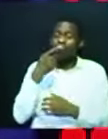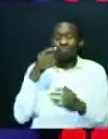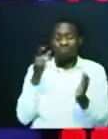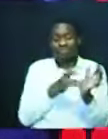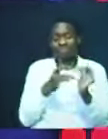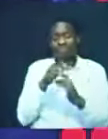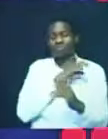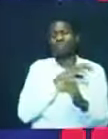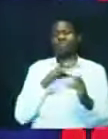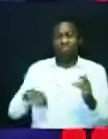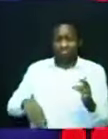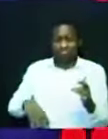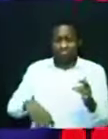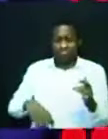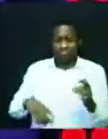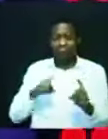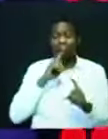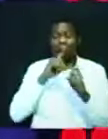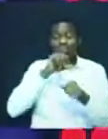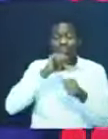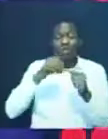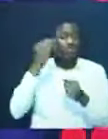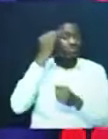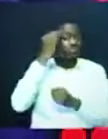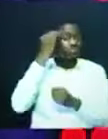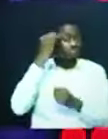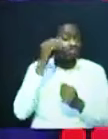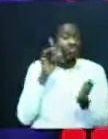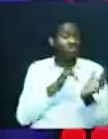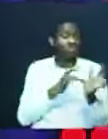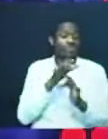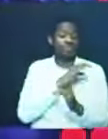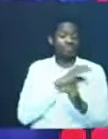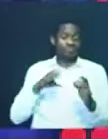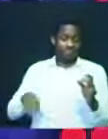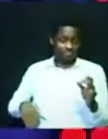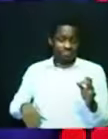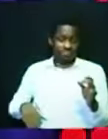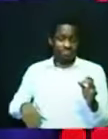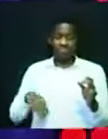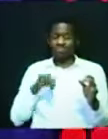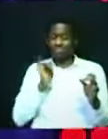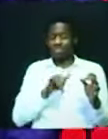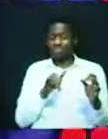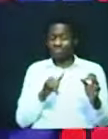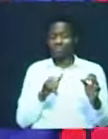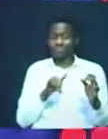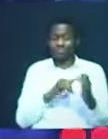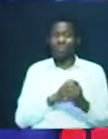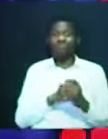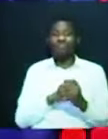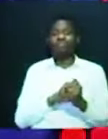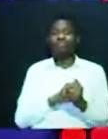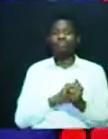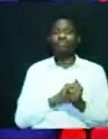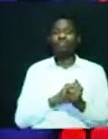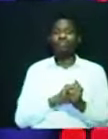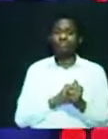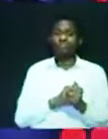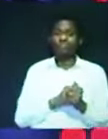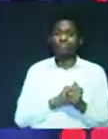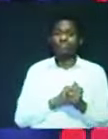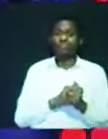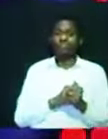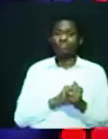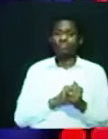about knowing Christ. But I say, we be to me, and ya dien yina mu hunumu, or namsa, in crancha me de